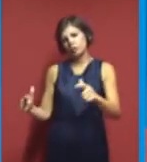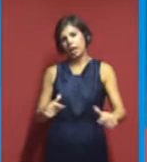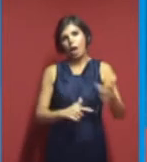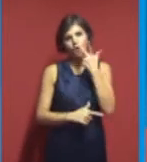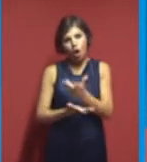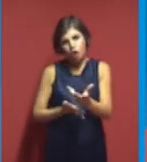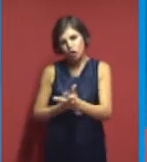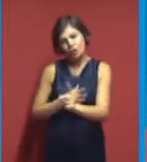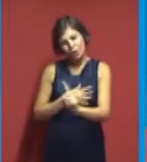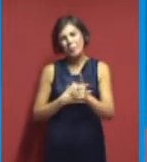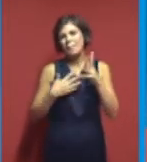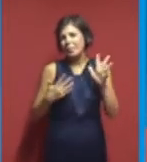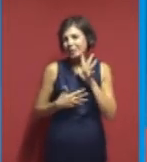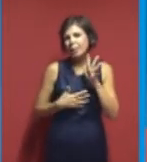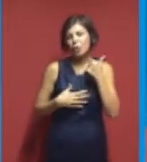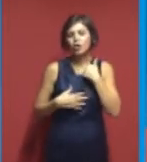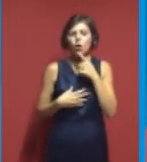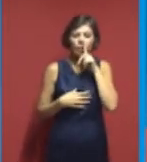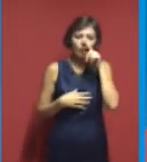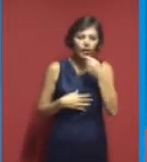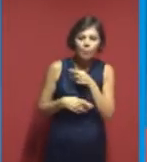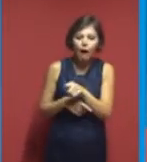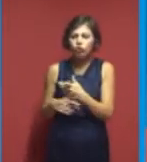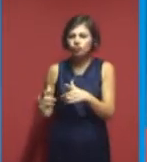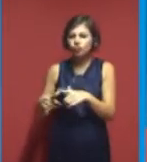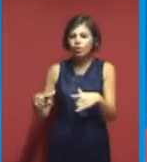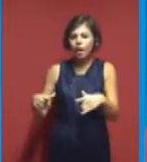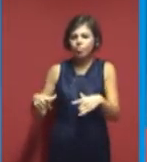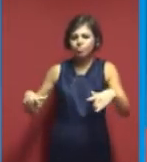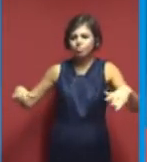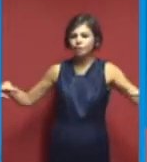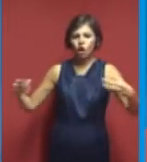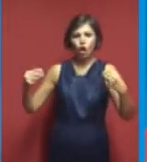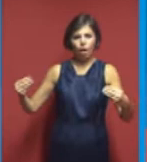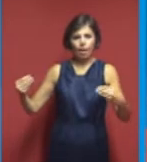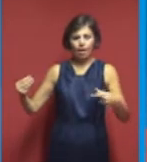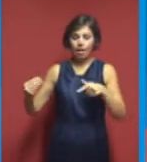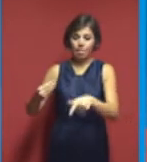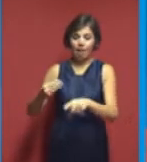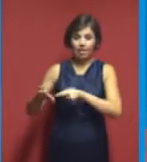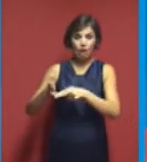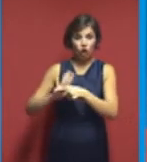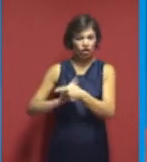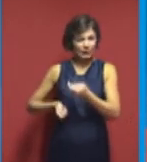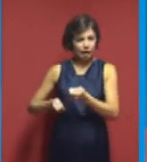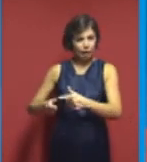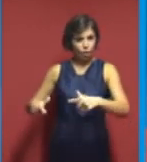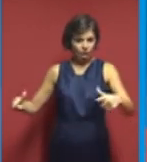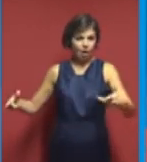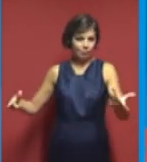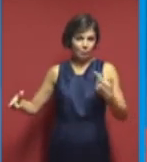also in how technologies have been part of that change in society during time. No?